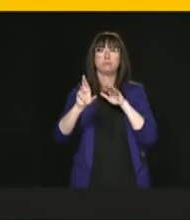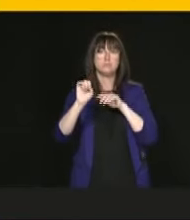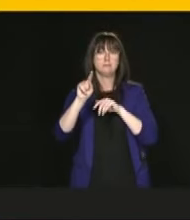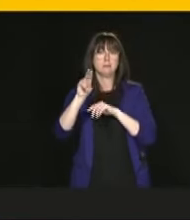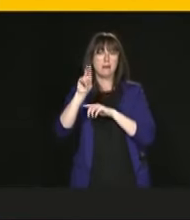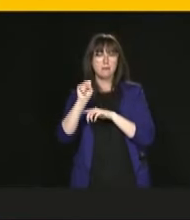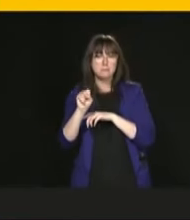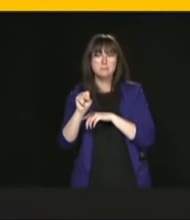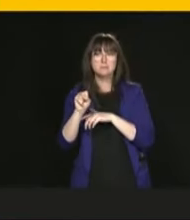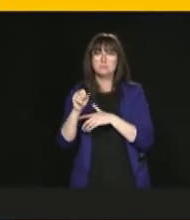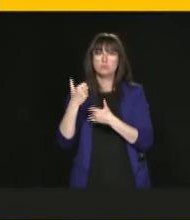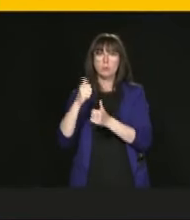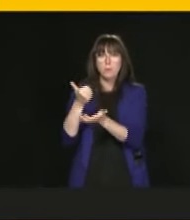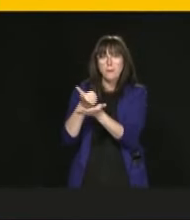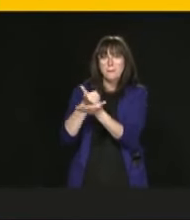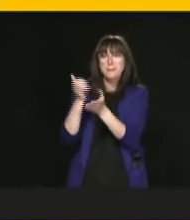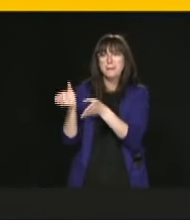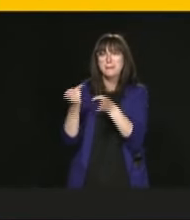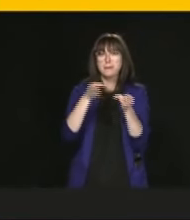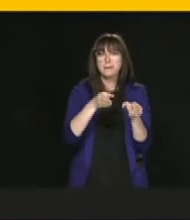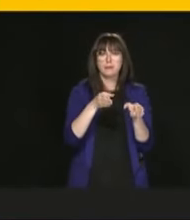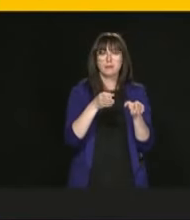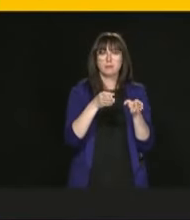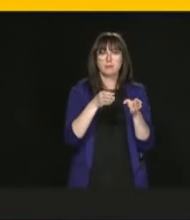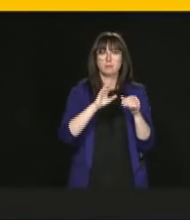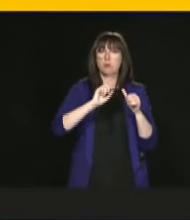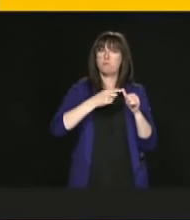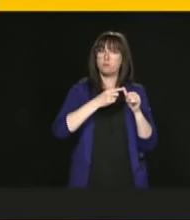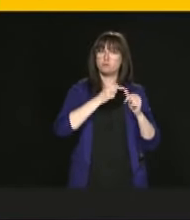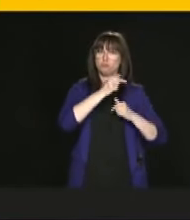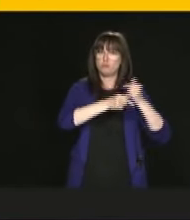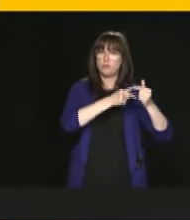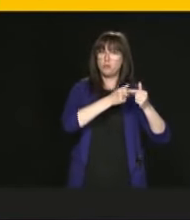You see first generation Canadians. You see people